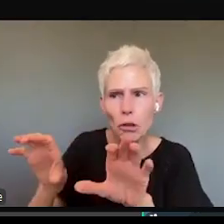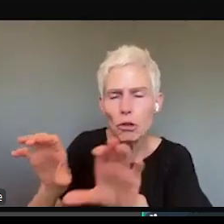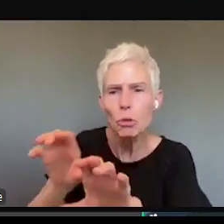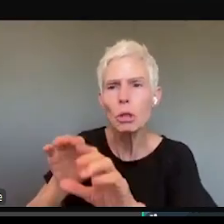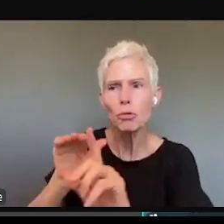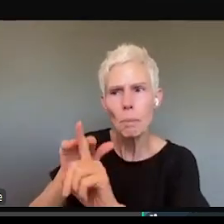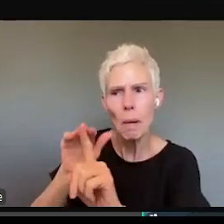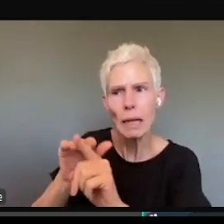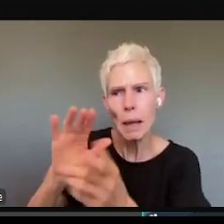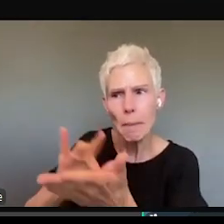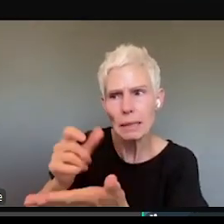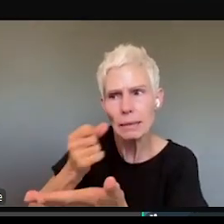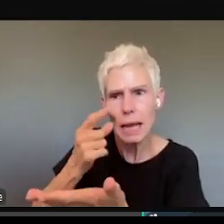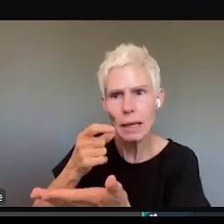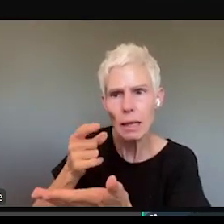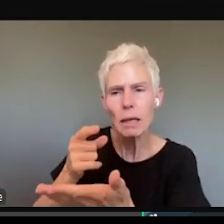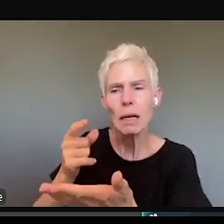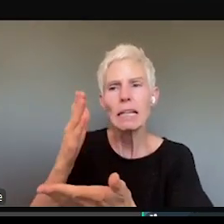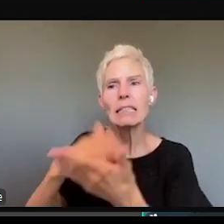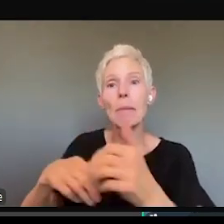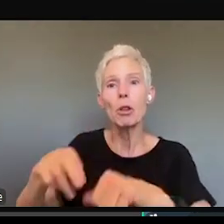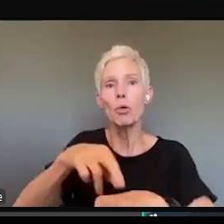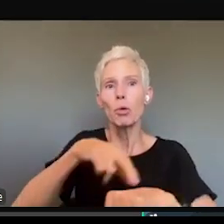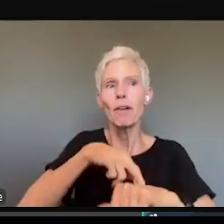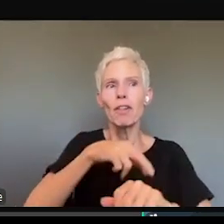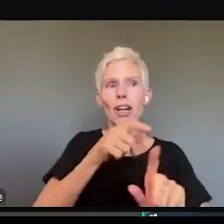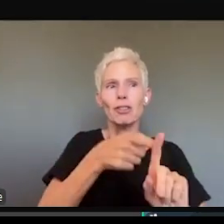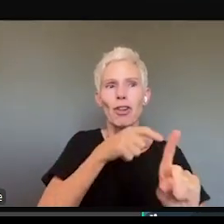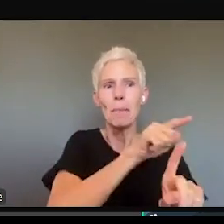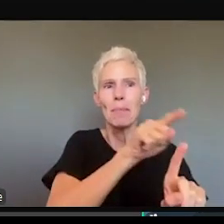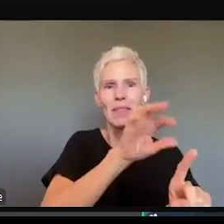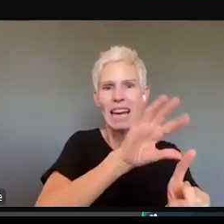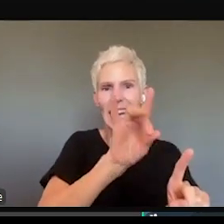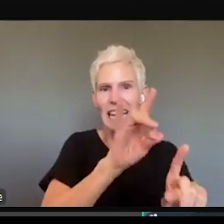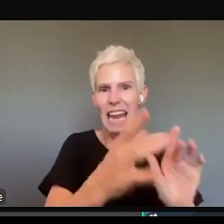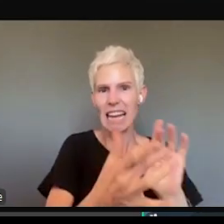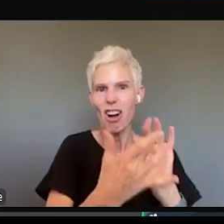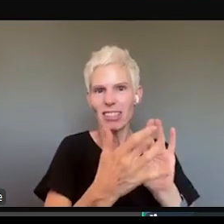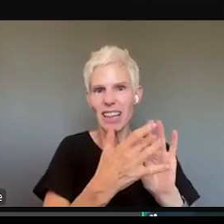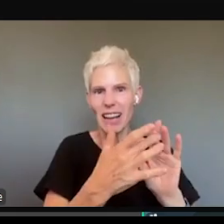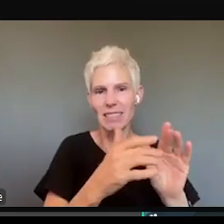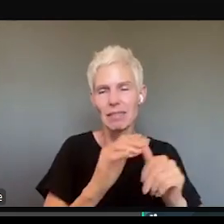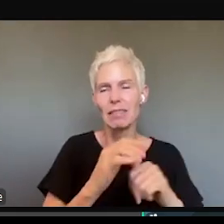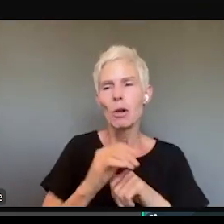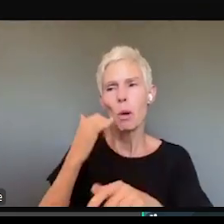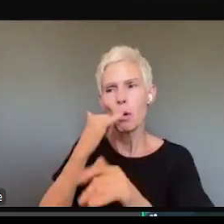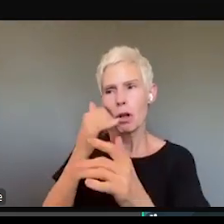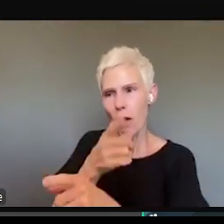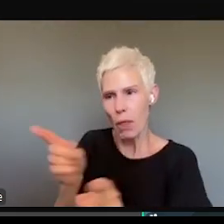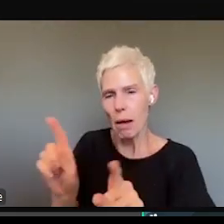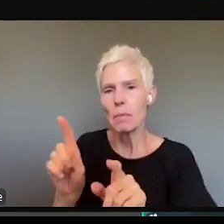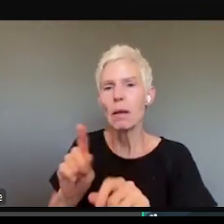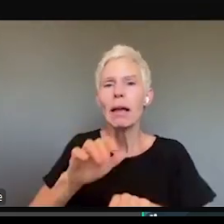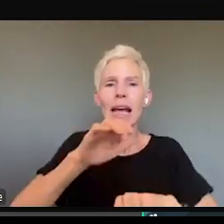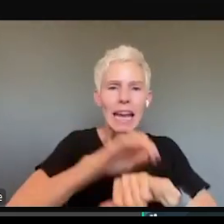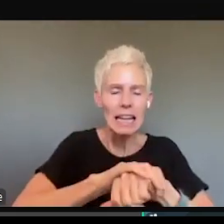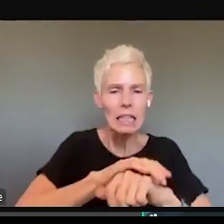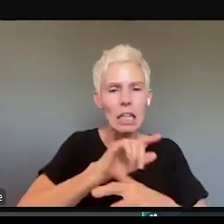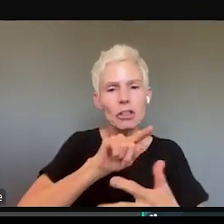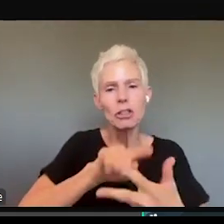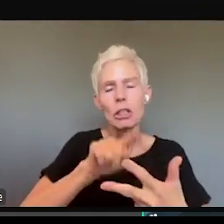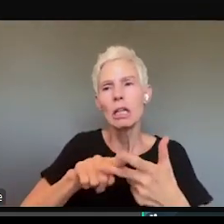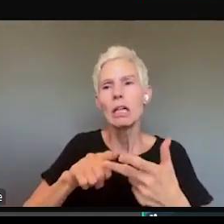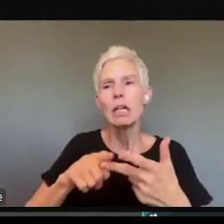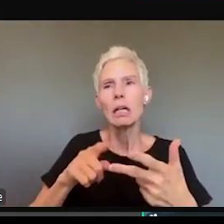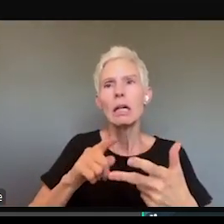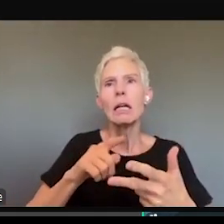reminders, and some of those referrals come from our 90-day contacts as well. So we do English chat, text,